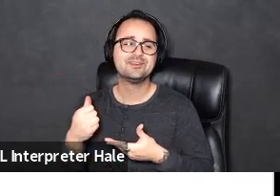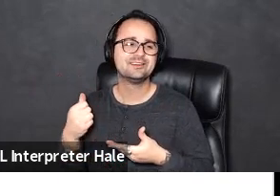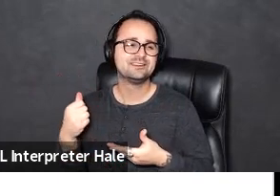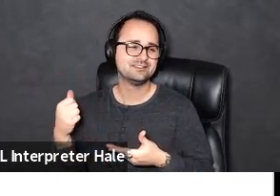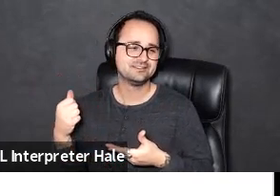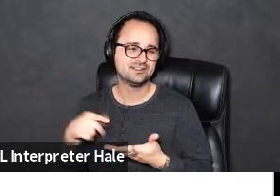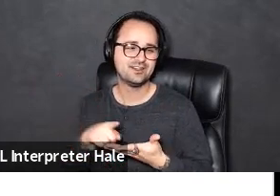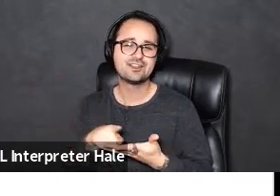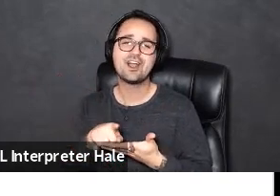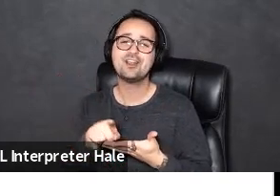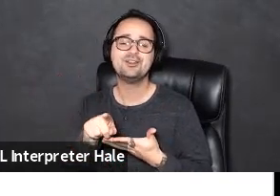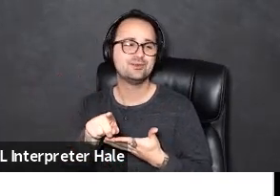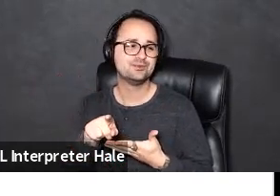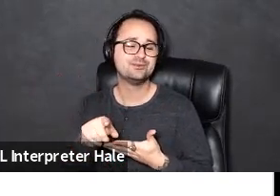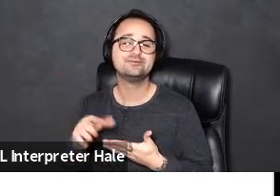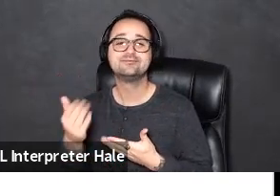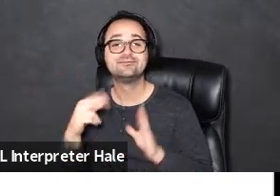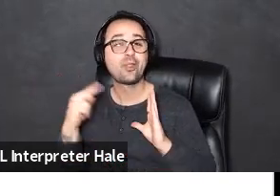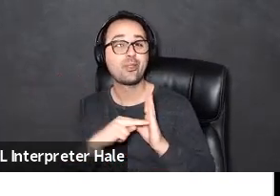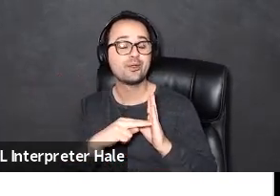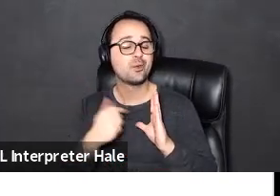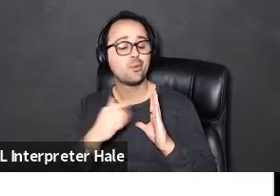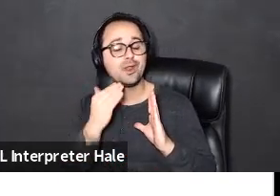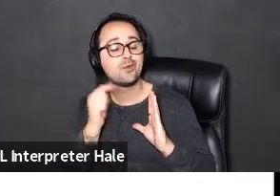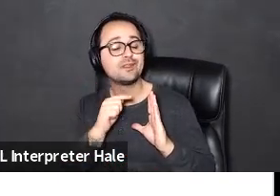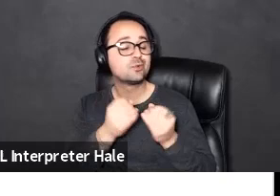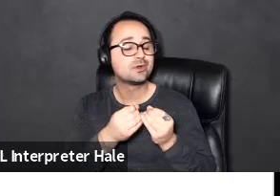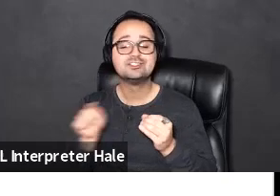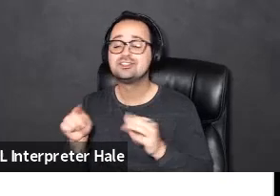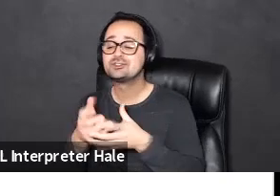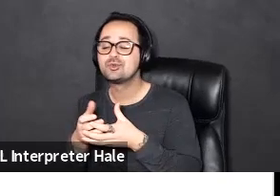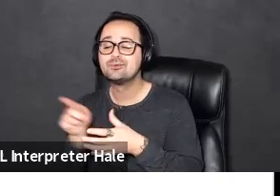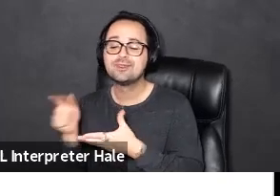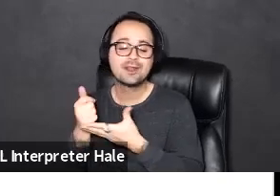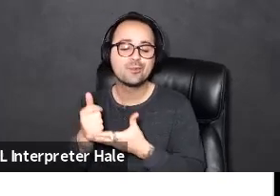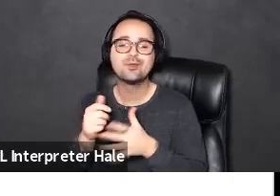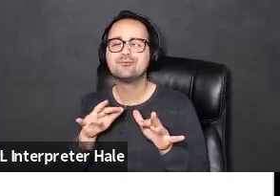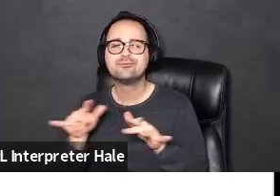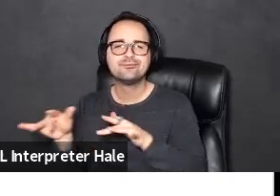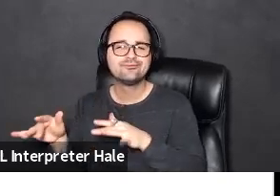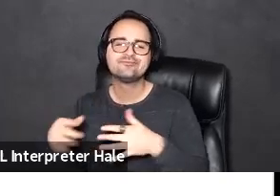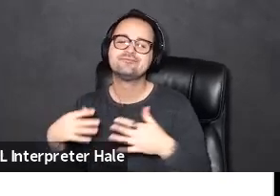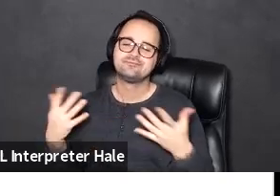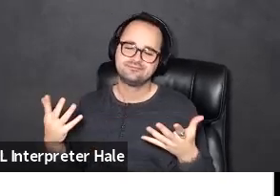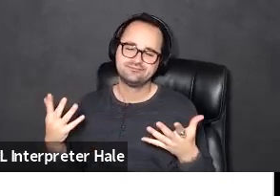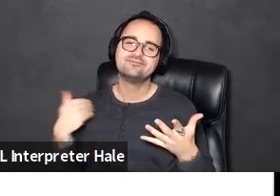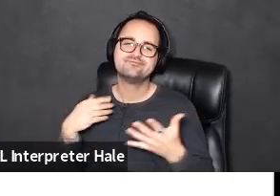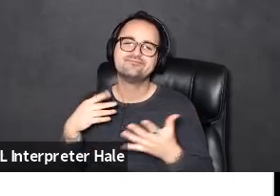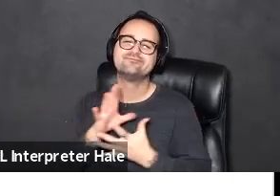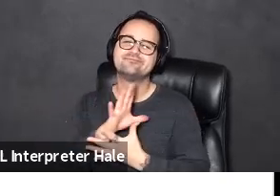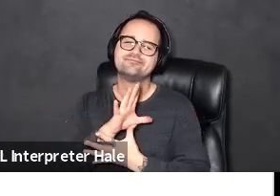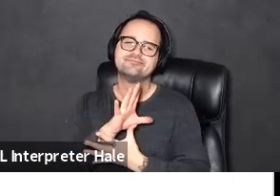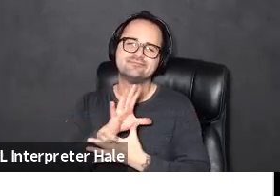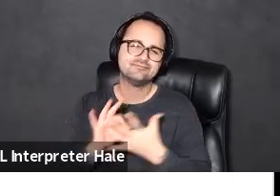you through that, and to say, look, here, we know this group, we know that organization, or this, as Craig mentioned, this foundation or this community support